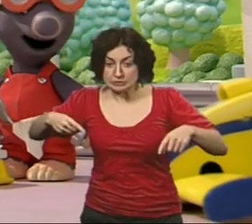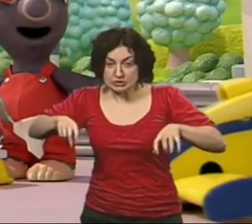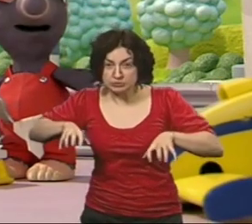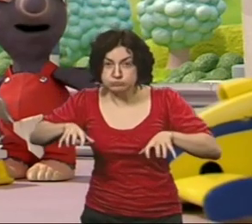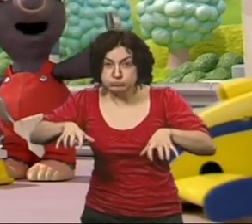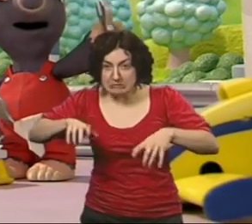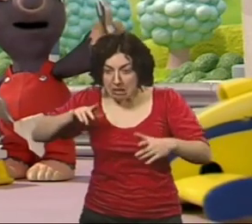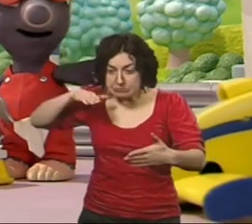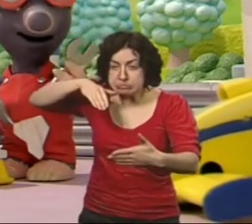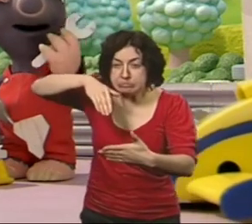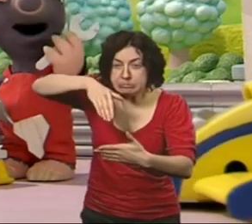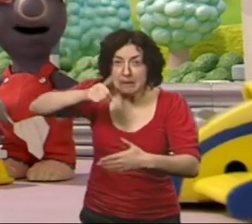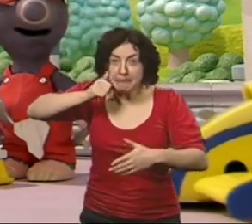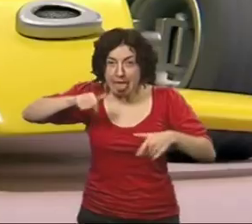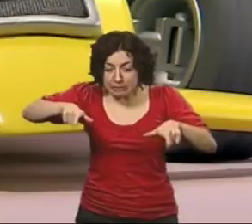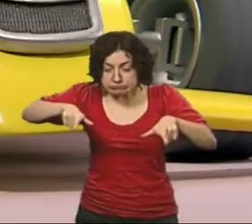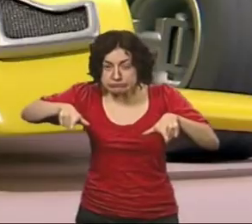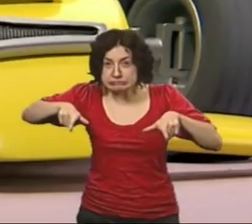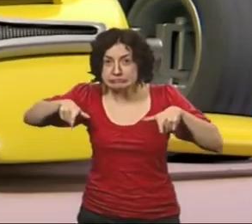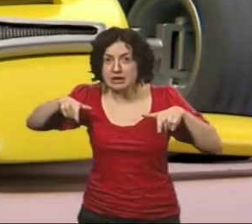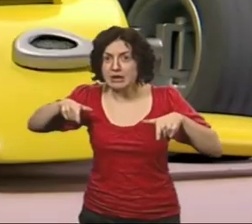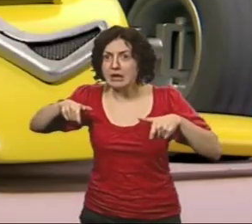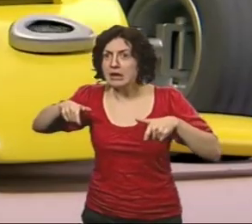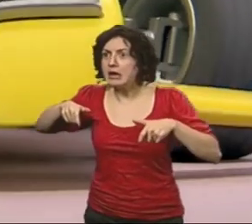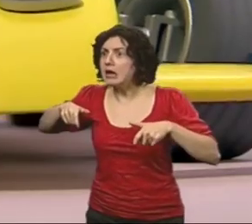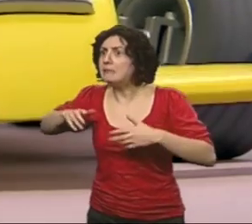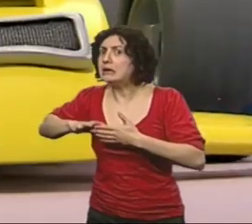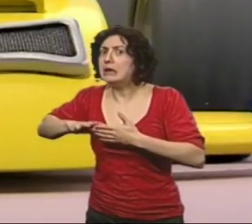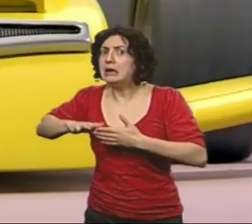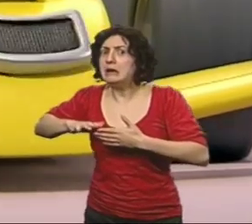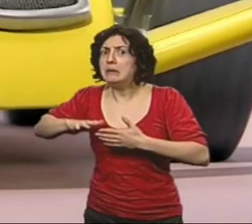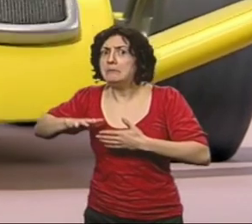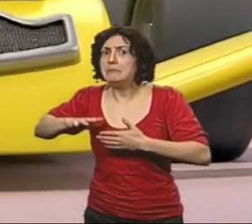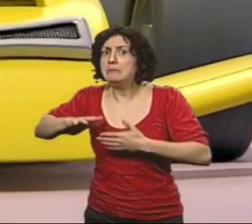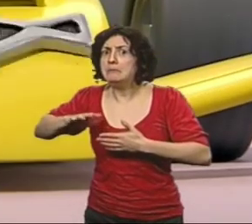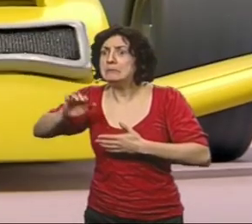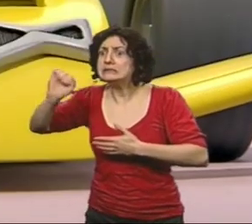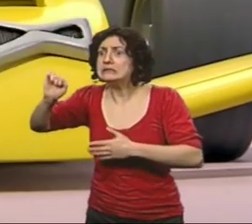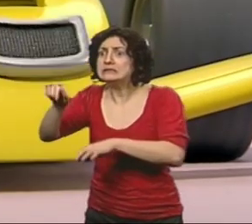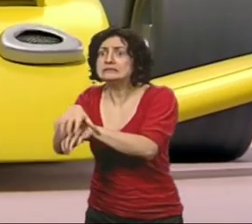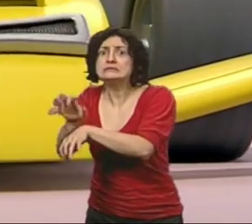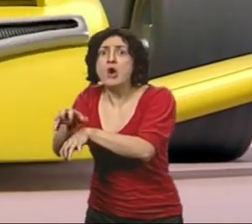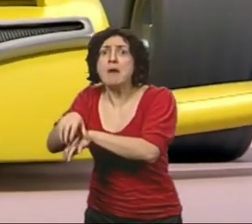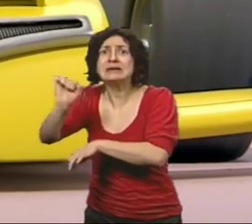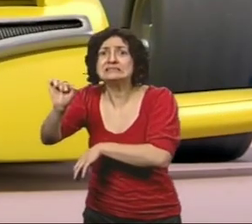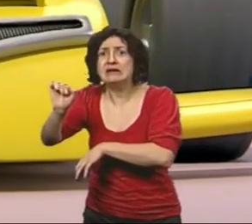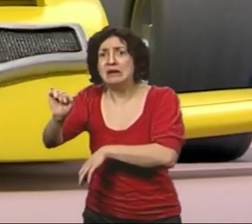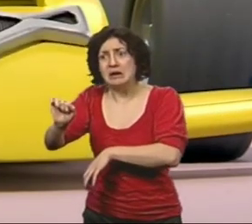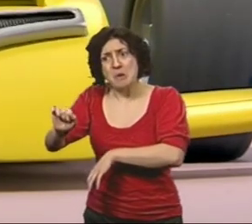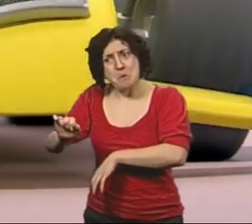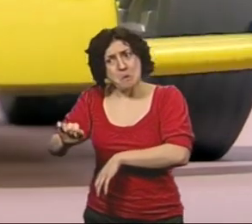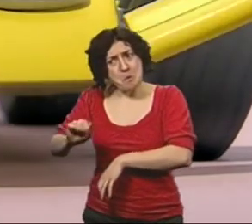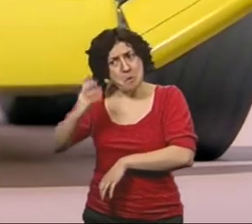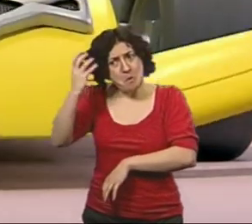on the Silverhatch racetrack. You mean you're going to try and beat the Tintop's record?